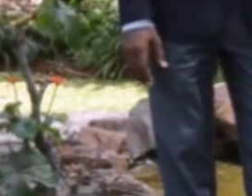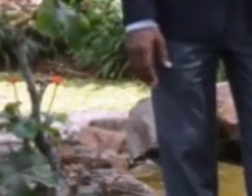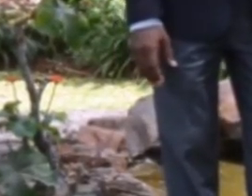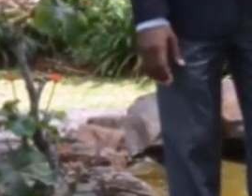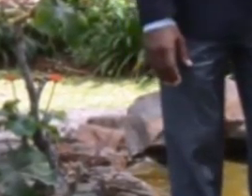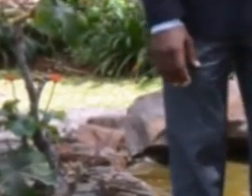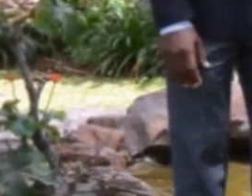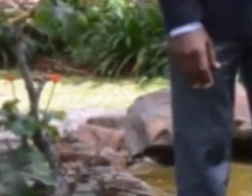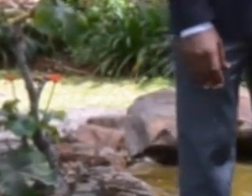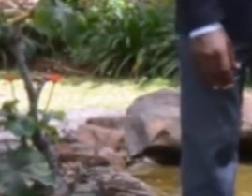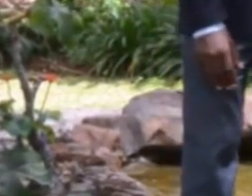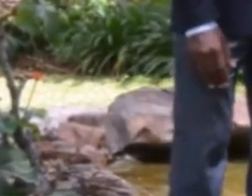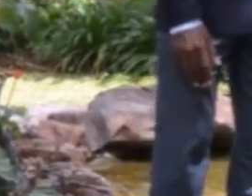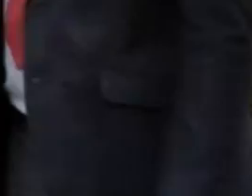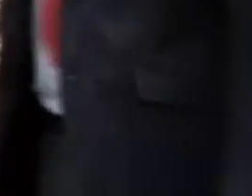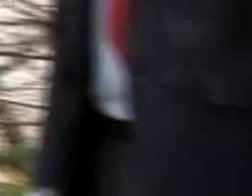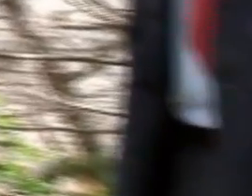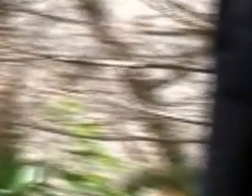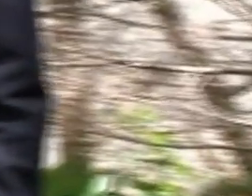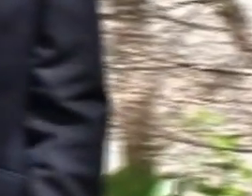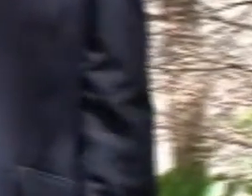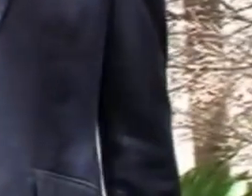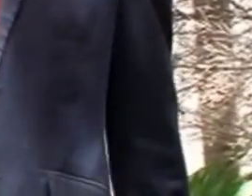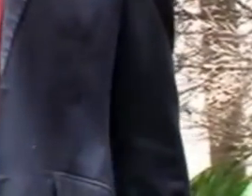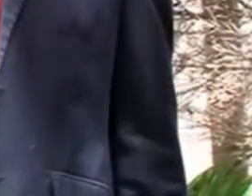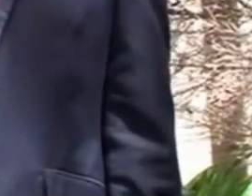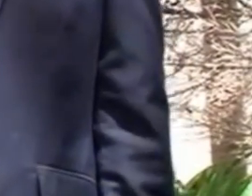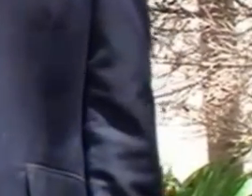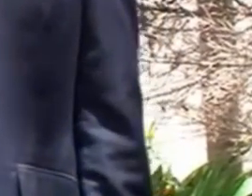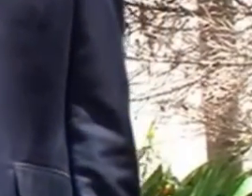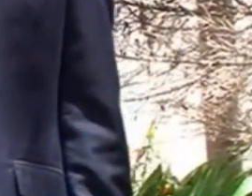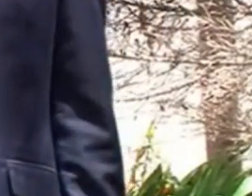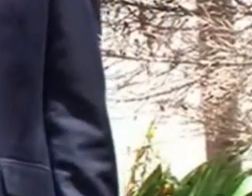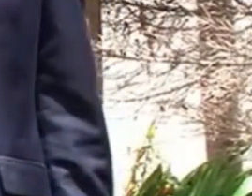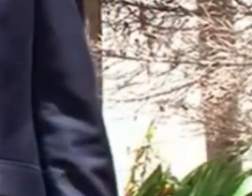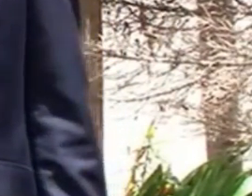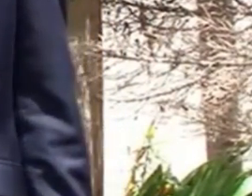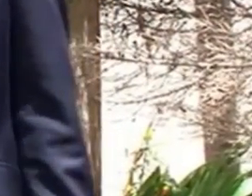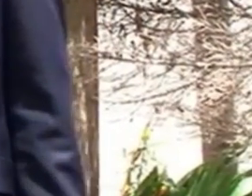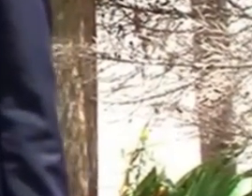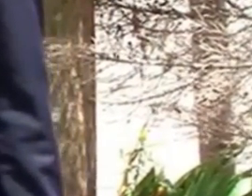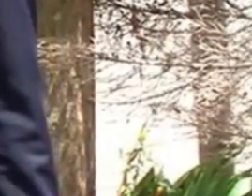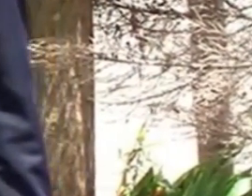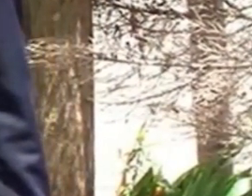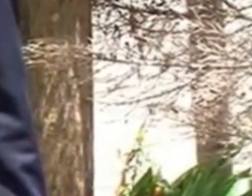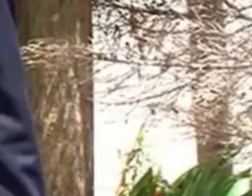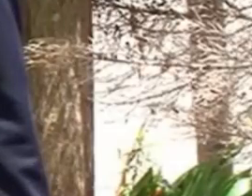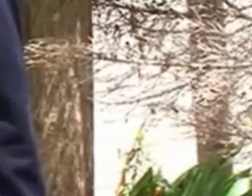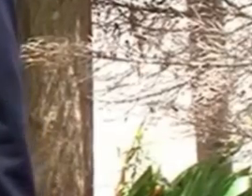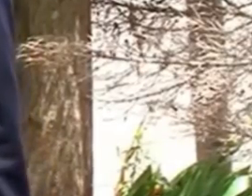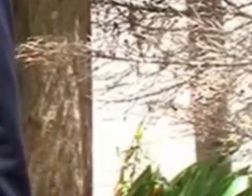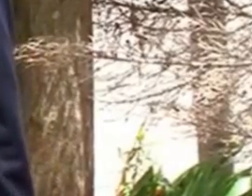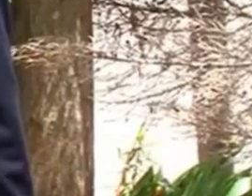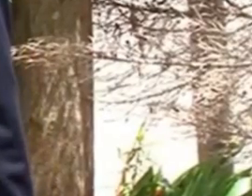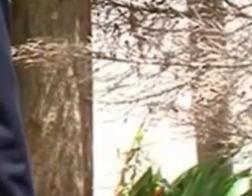forevermore. Oh, oh, oh. We are the children of the heavenly King. We are the